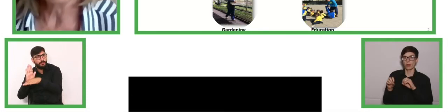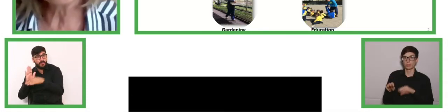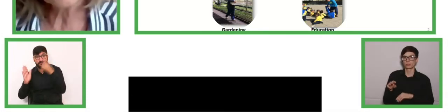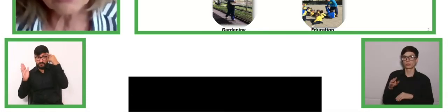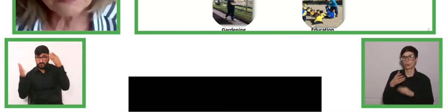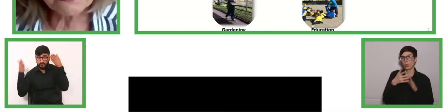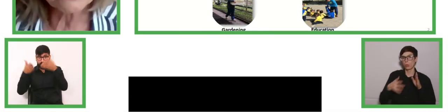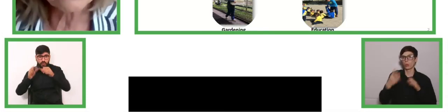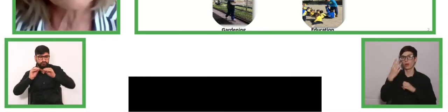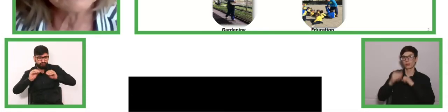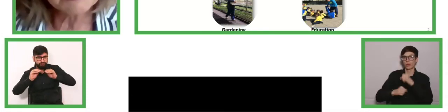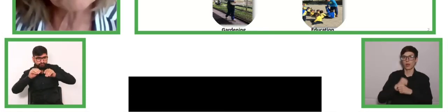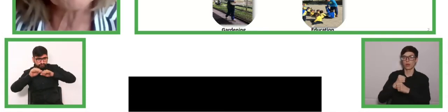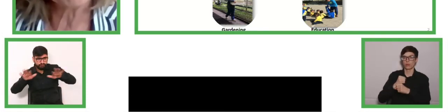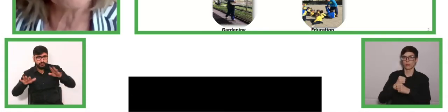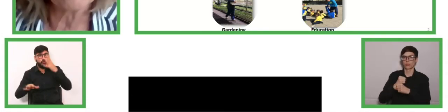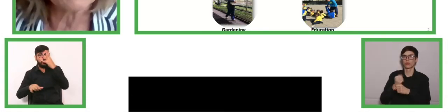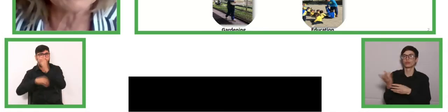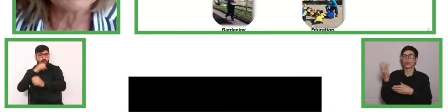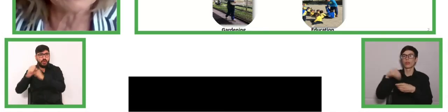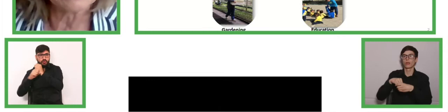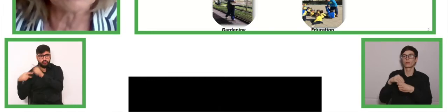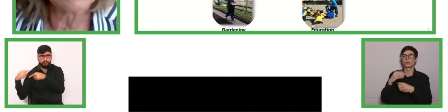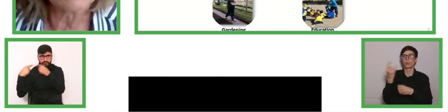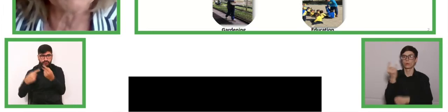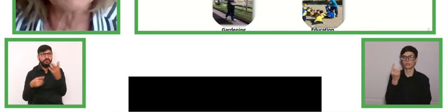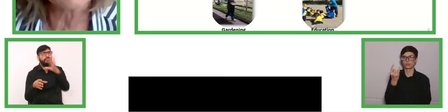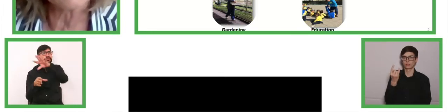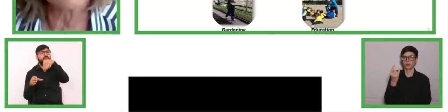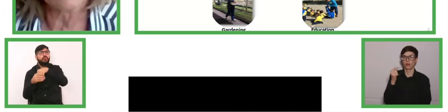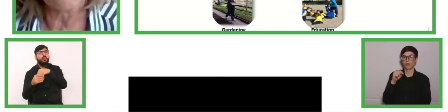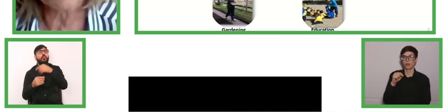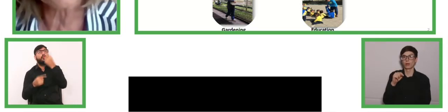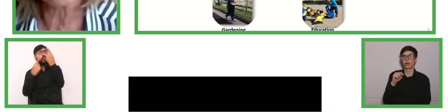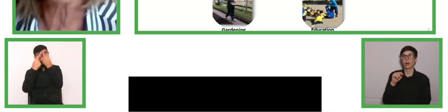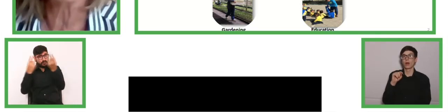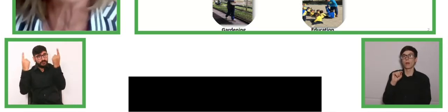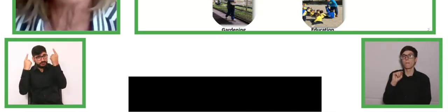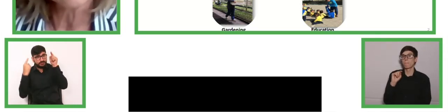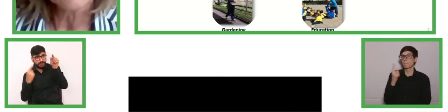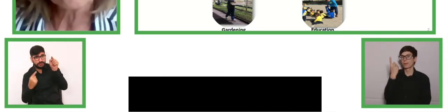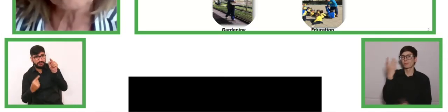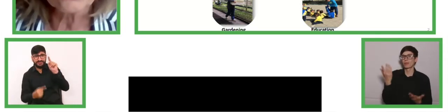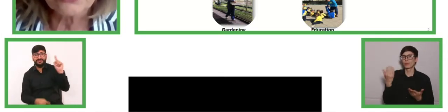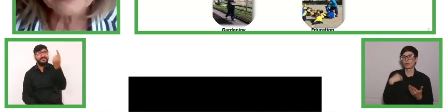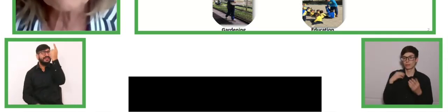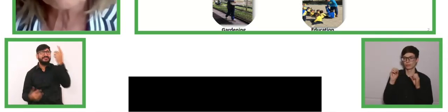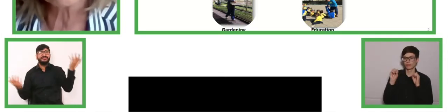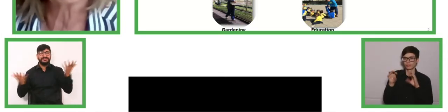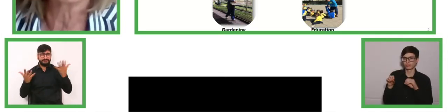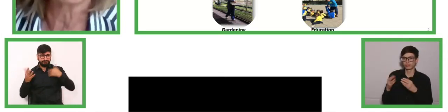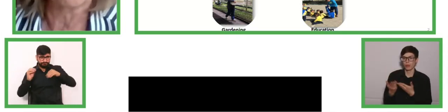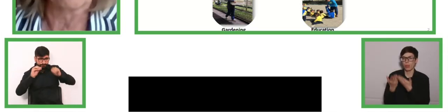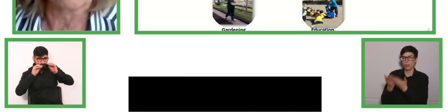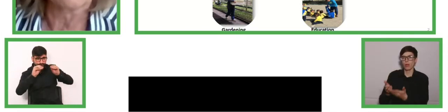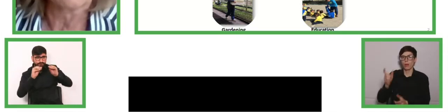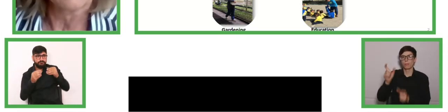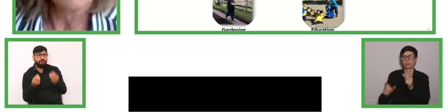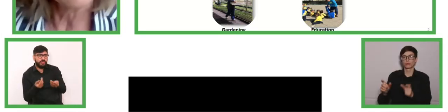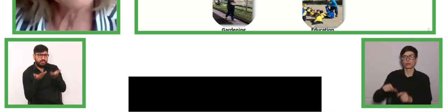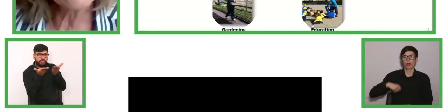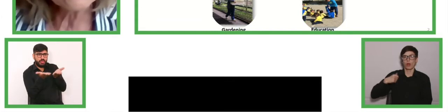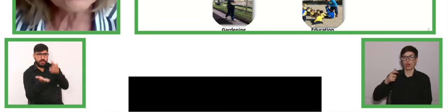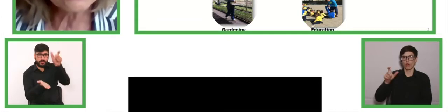setting, which offers young people with intellectual disabilities the opportunity to train for the future